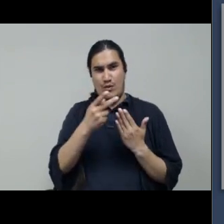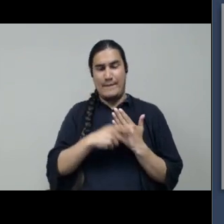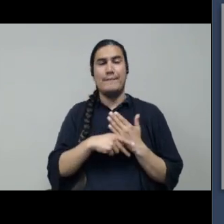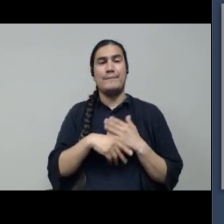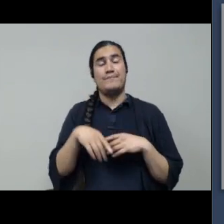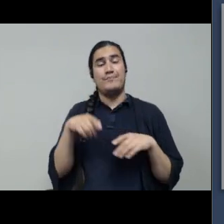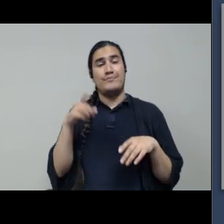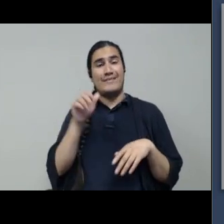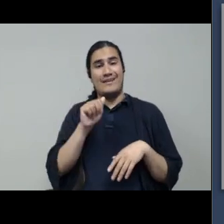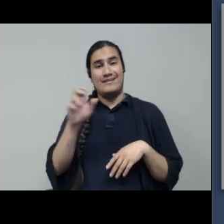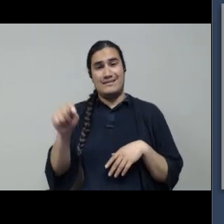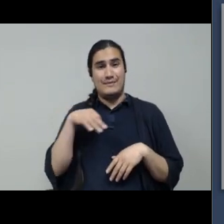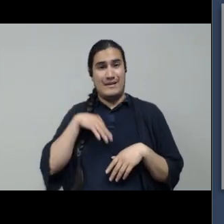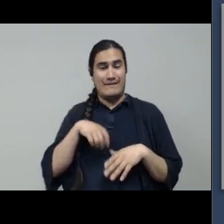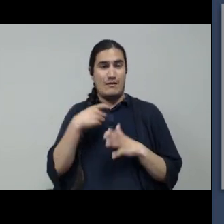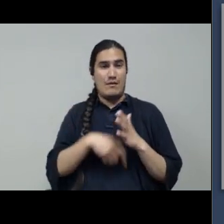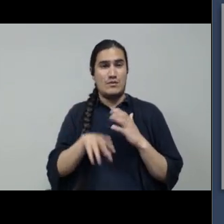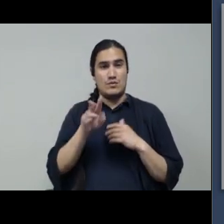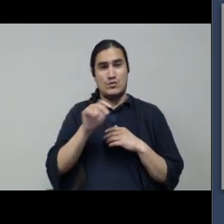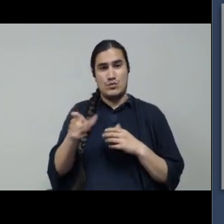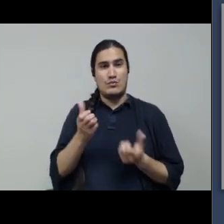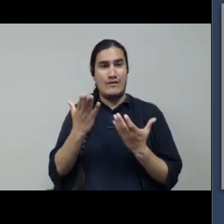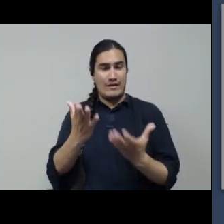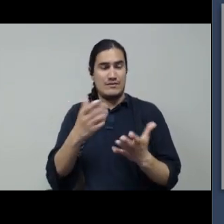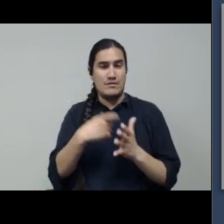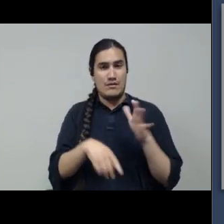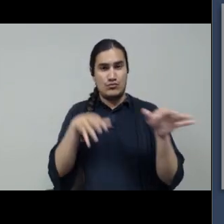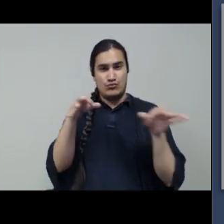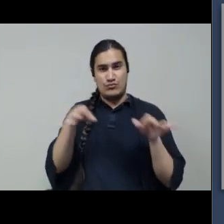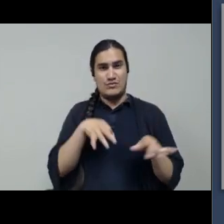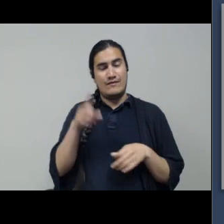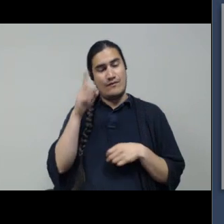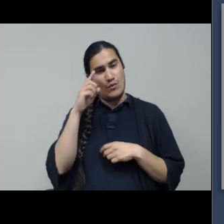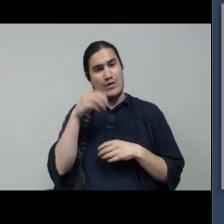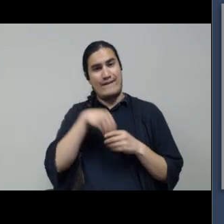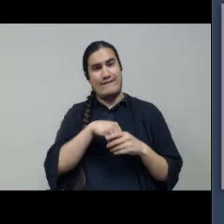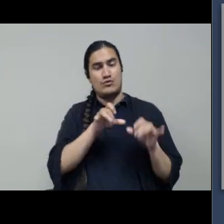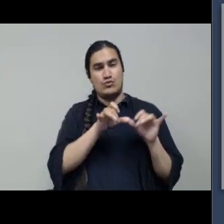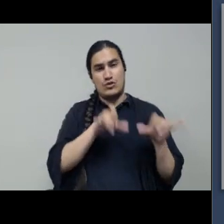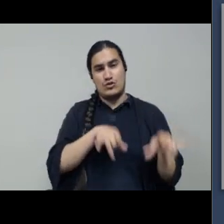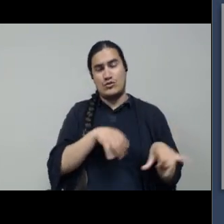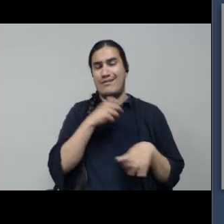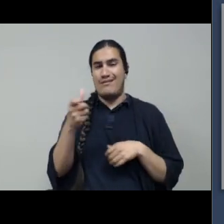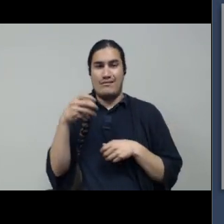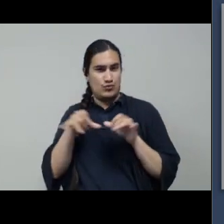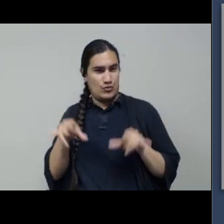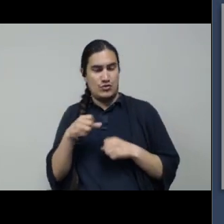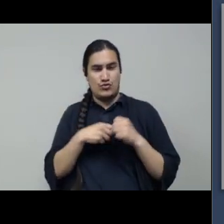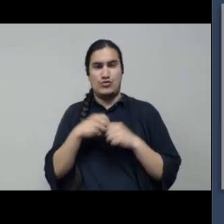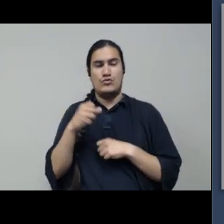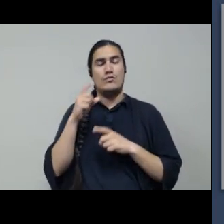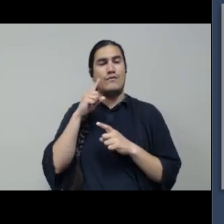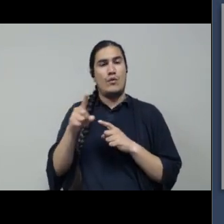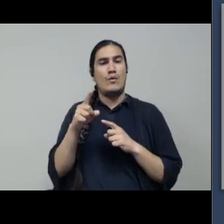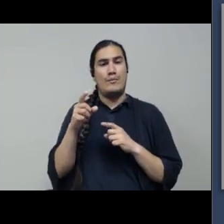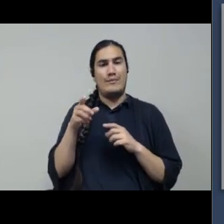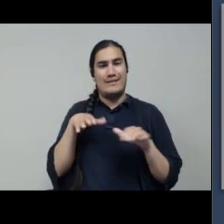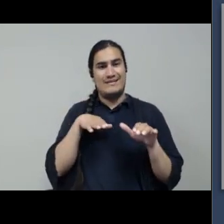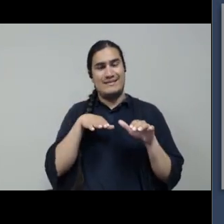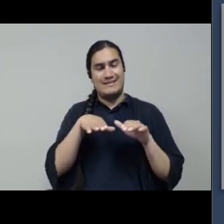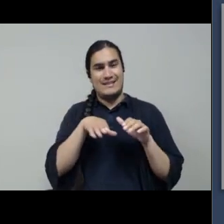ATP Benefit Cost Tool provides descriptions and estimates of infrastructure and non-infrastructure bicycle and pedestrian project benefits